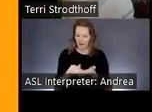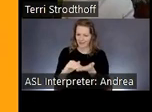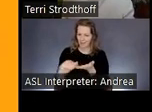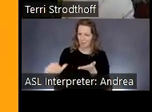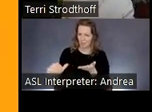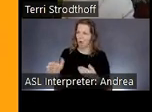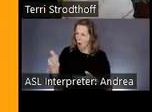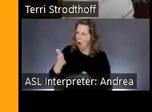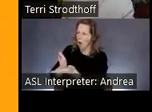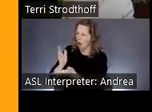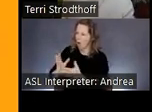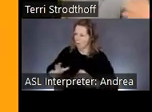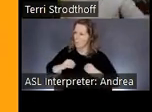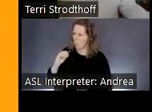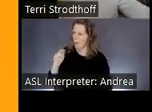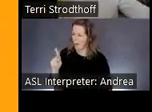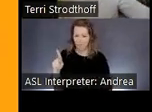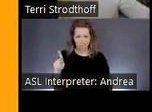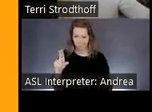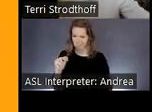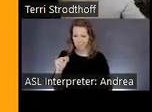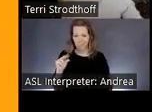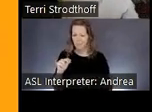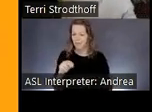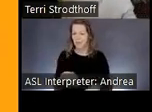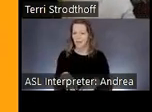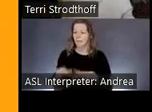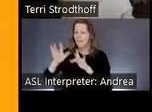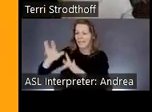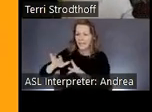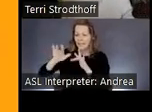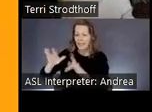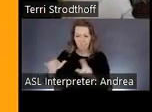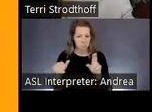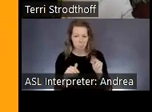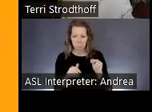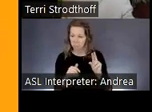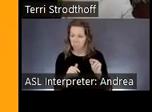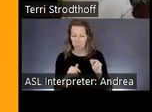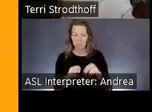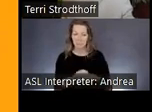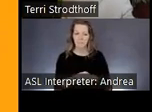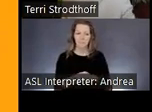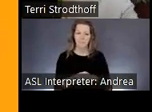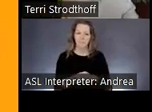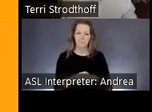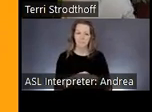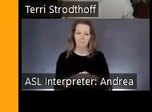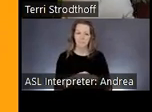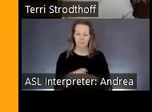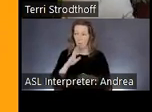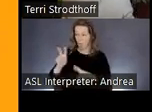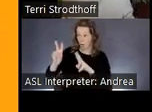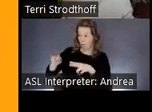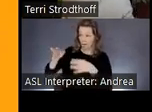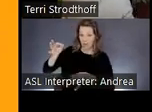it's okay to act in this way. Oh, it's not pity for how a person shows up. Nor is it judgment,